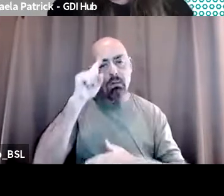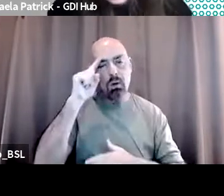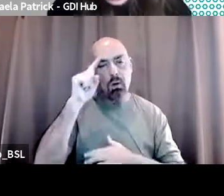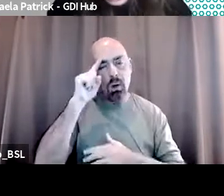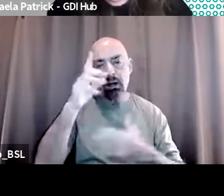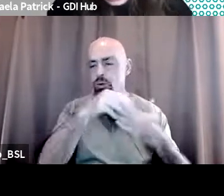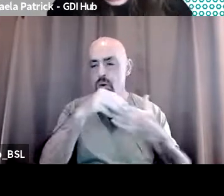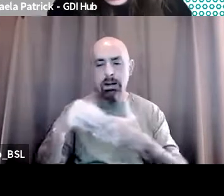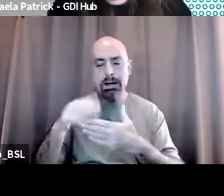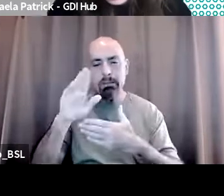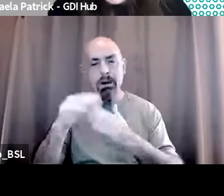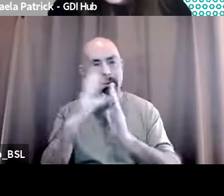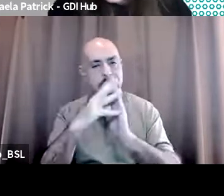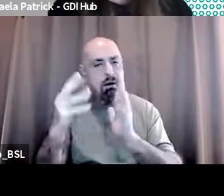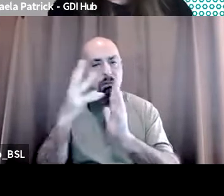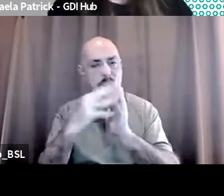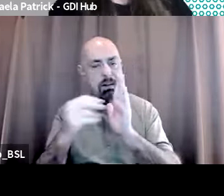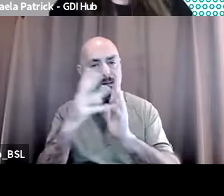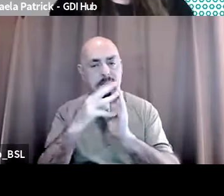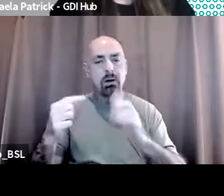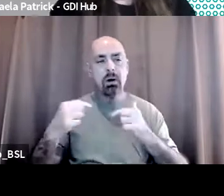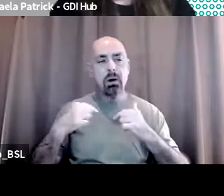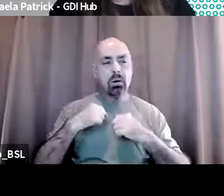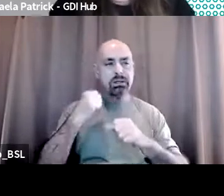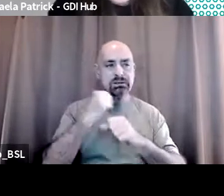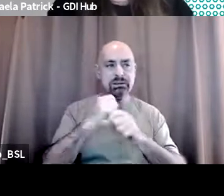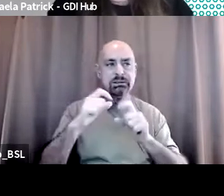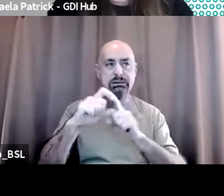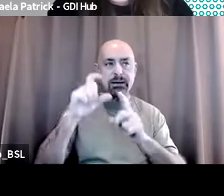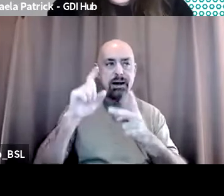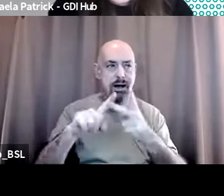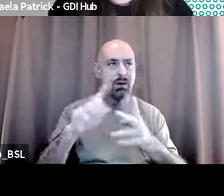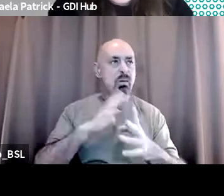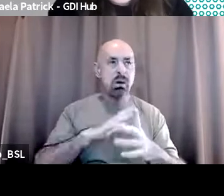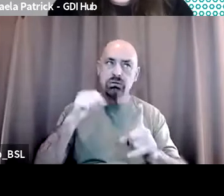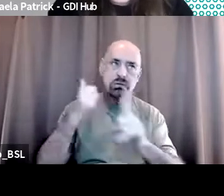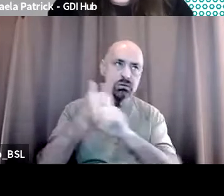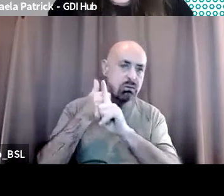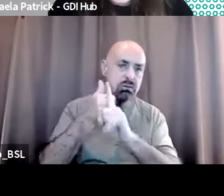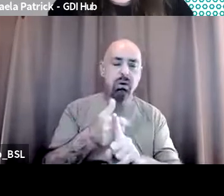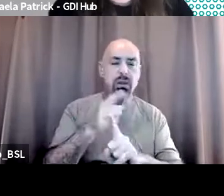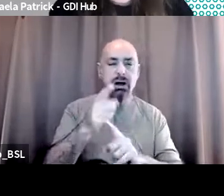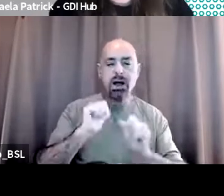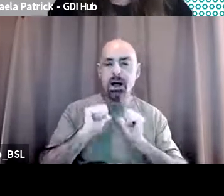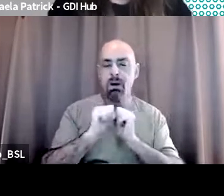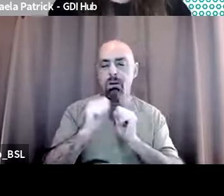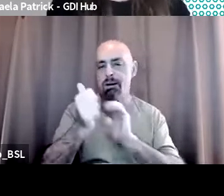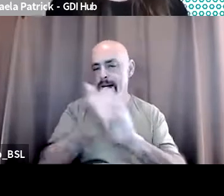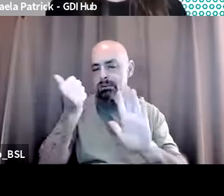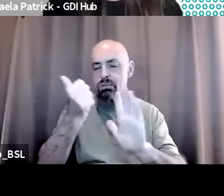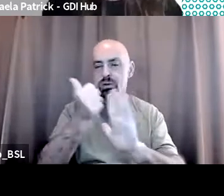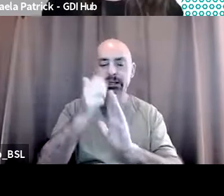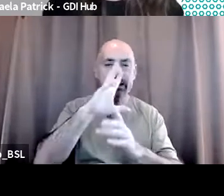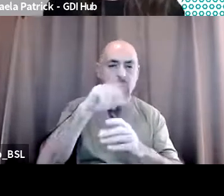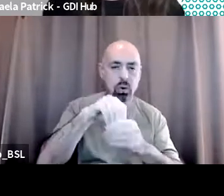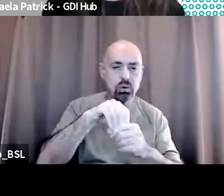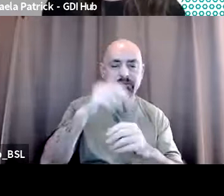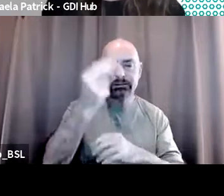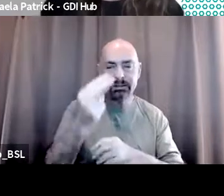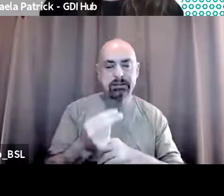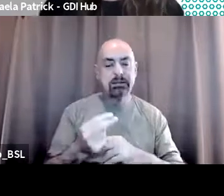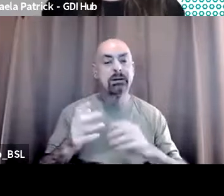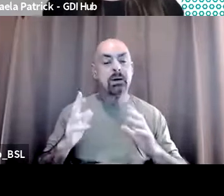in the region. And we at GDI Hub would also love to support that with our expertise in inclusive design. And we're so glad to be working